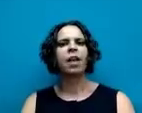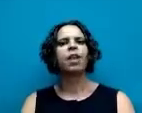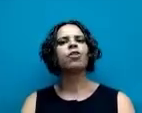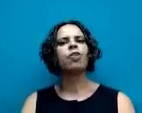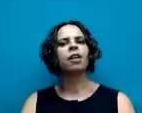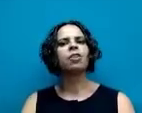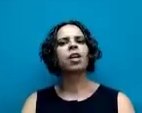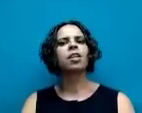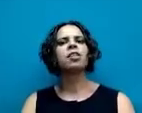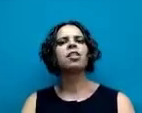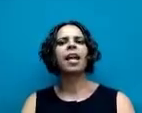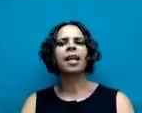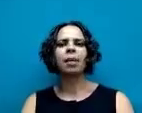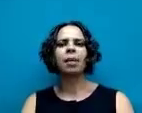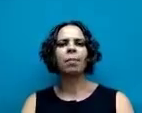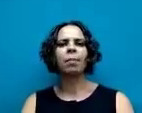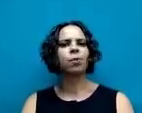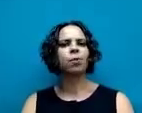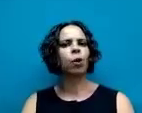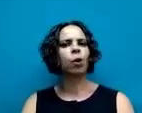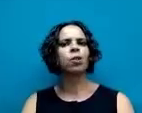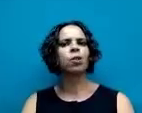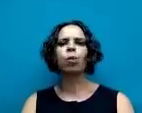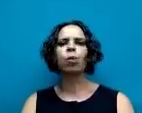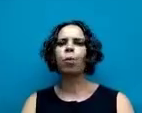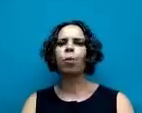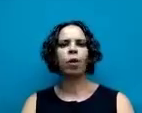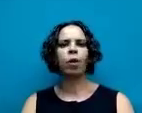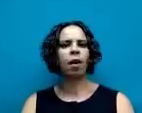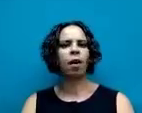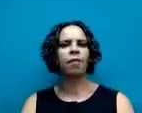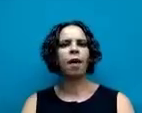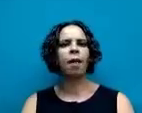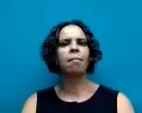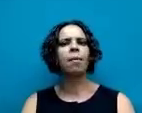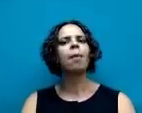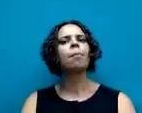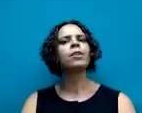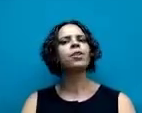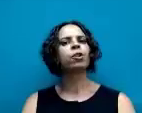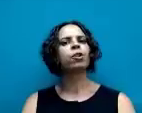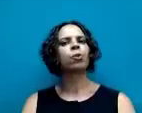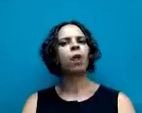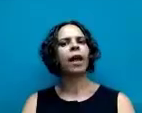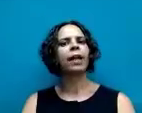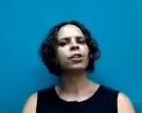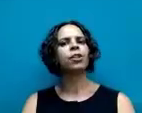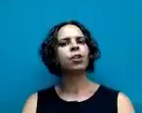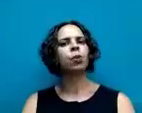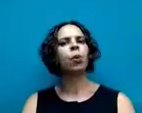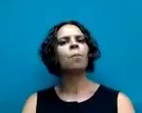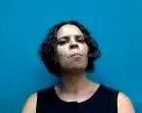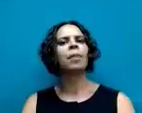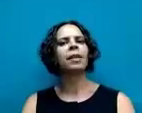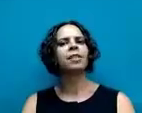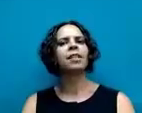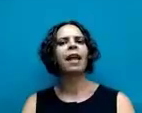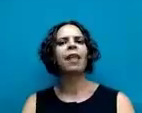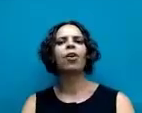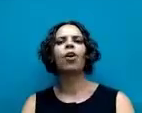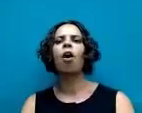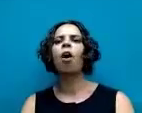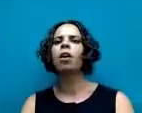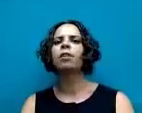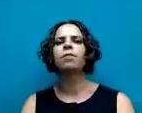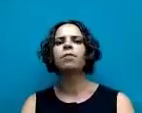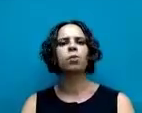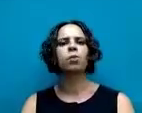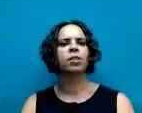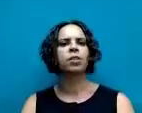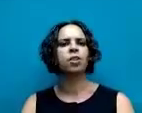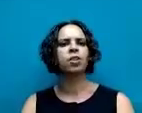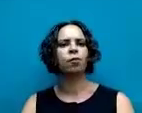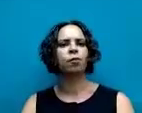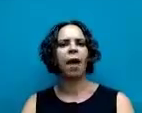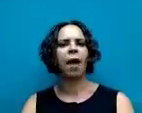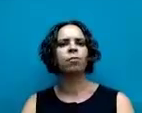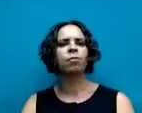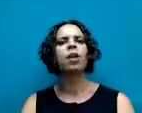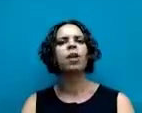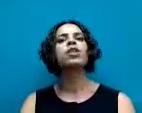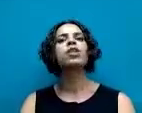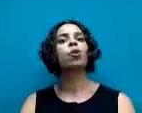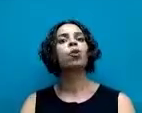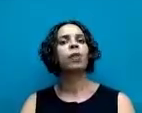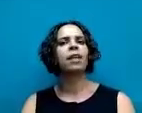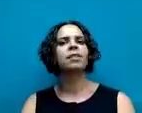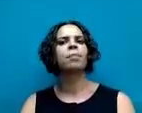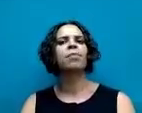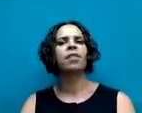assignment. You're not just taking people's words, reporting on them, but you're trying to mix together all of the sources that you've